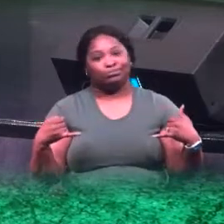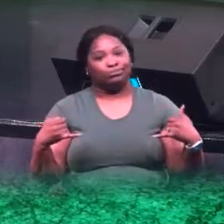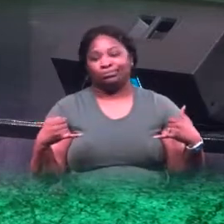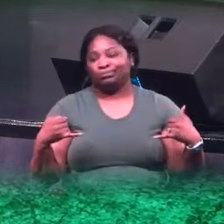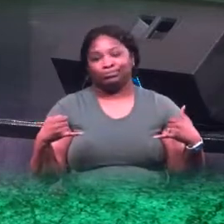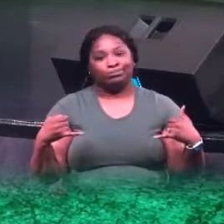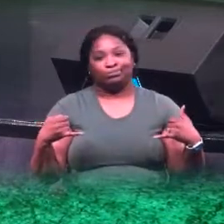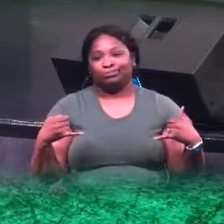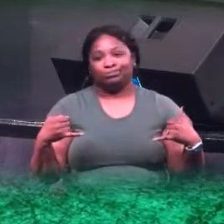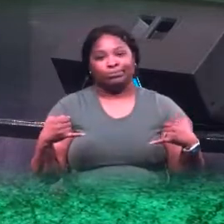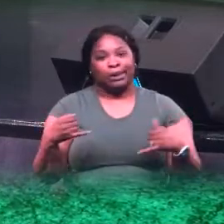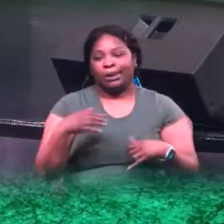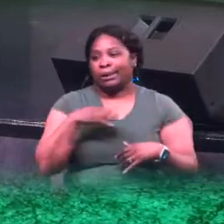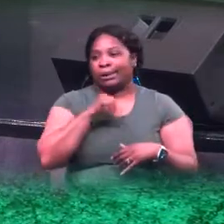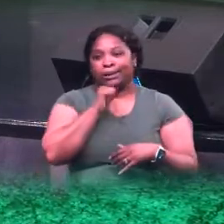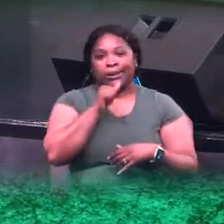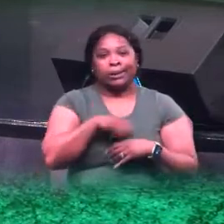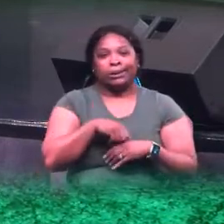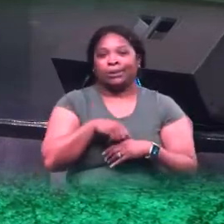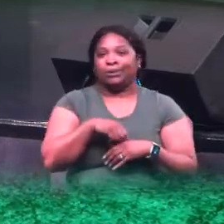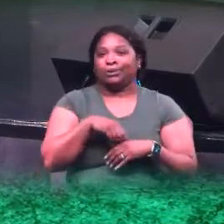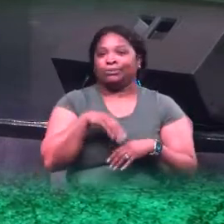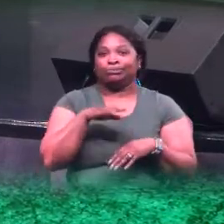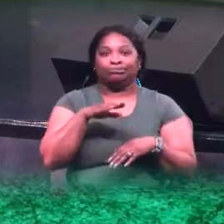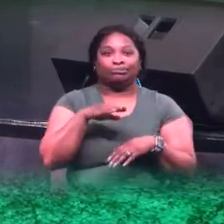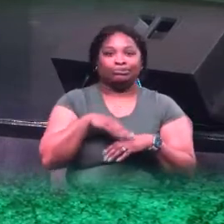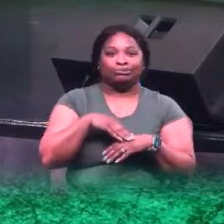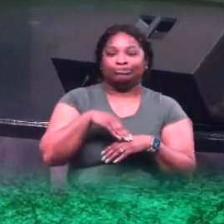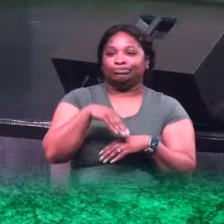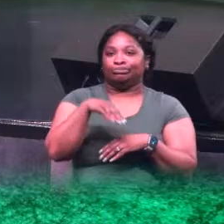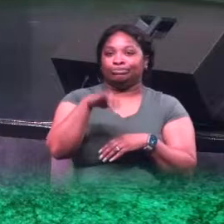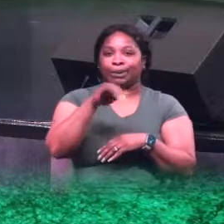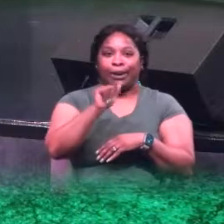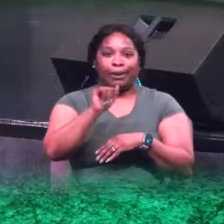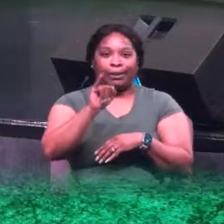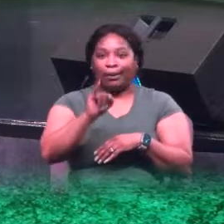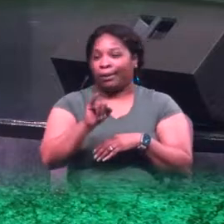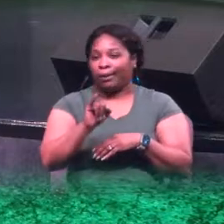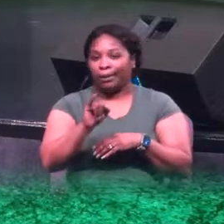Not on a media platform. Not on the internet. Not through AI.